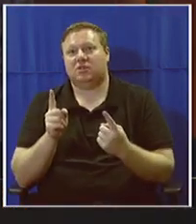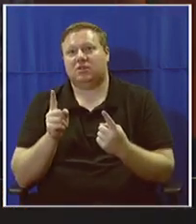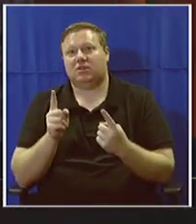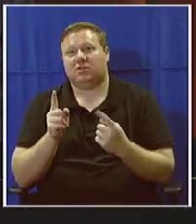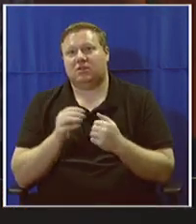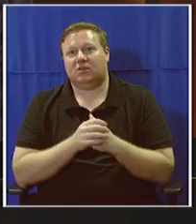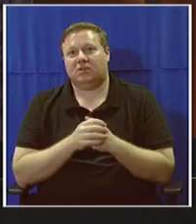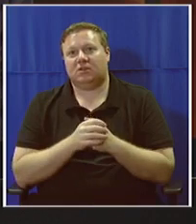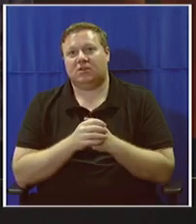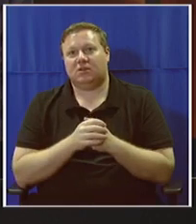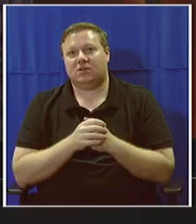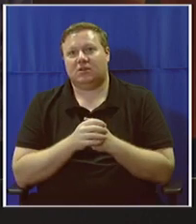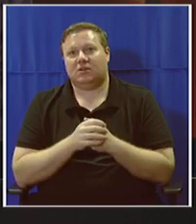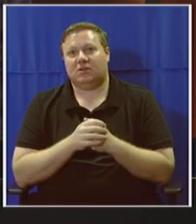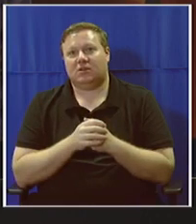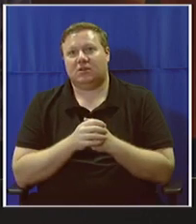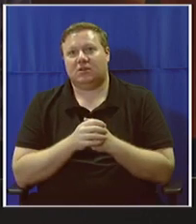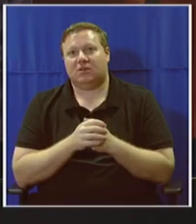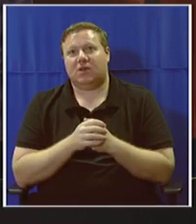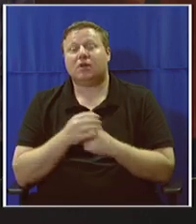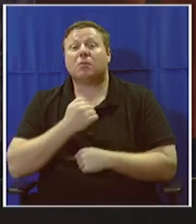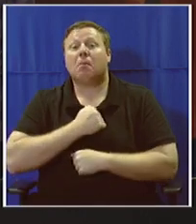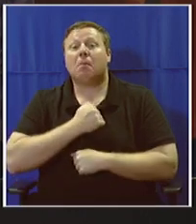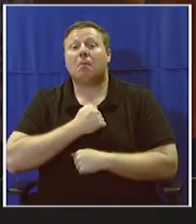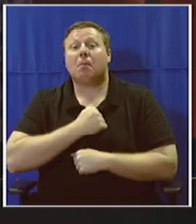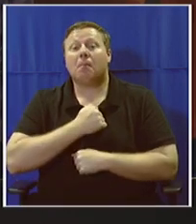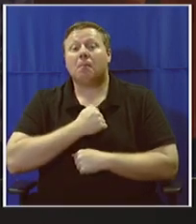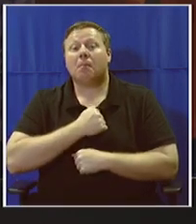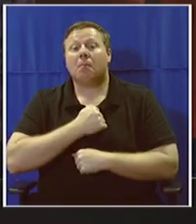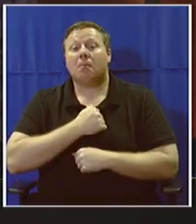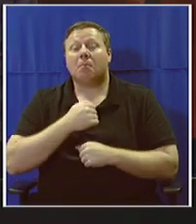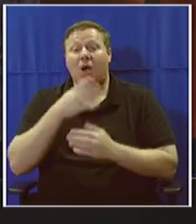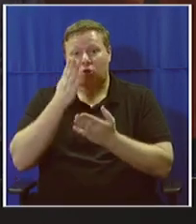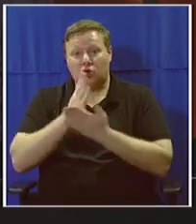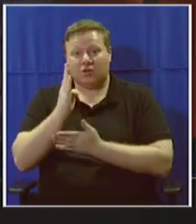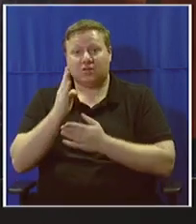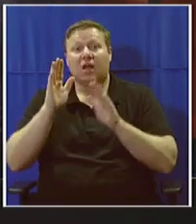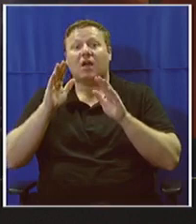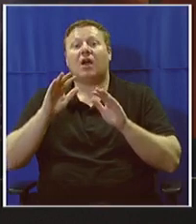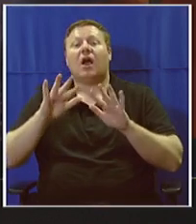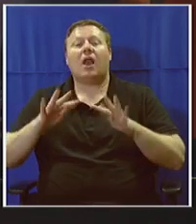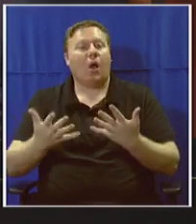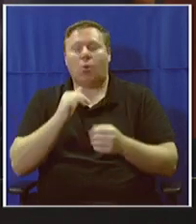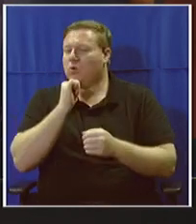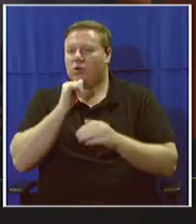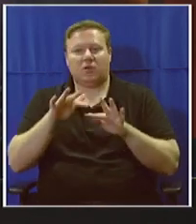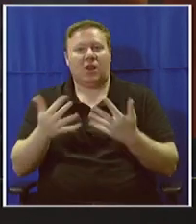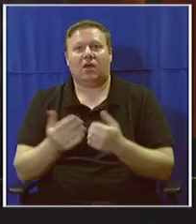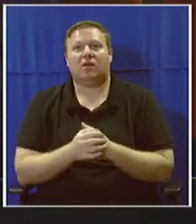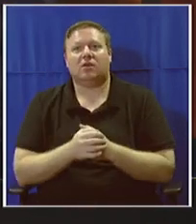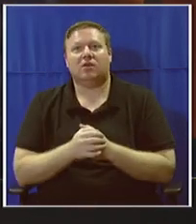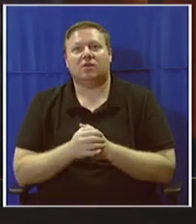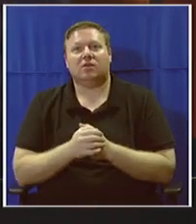but I must also mention that it is discretionary upon me to allow it. So please don't do that. We were